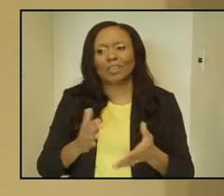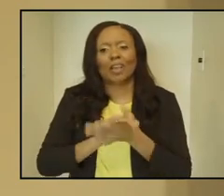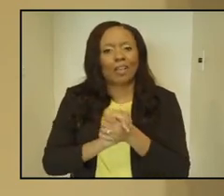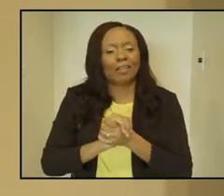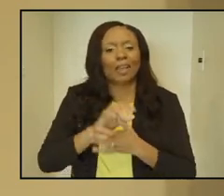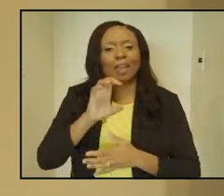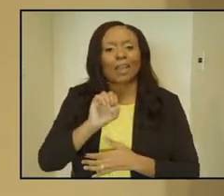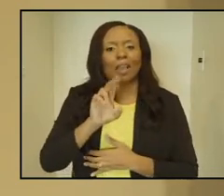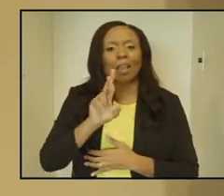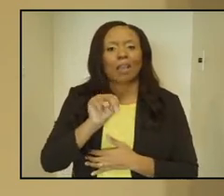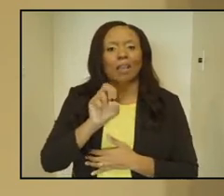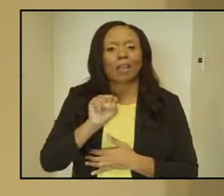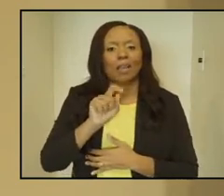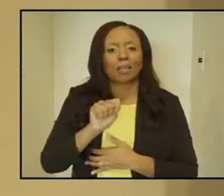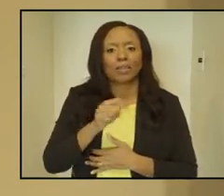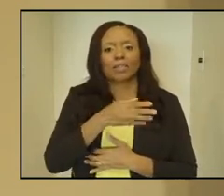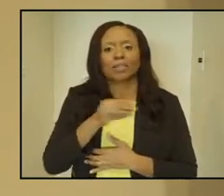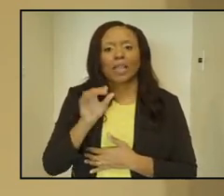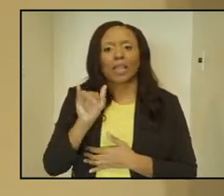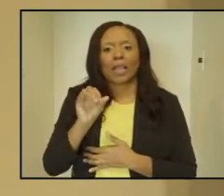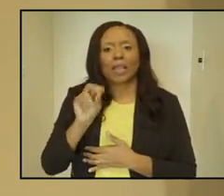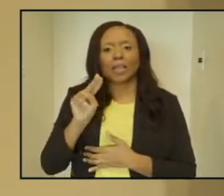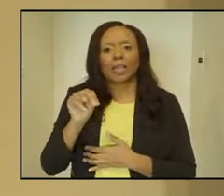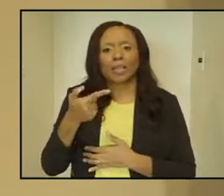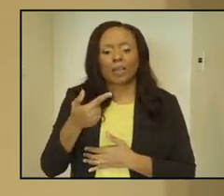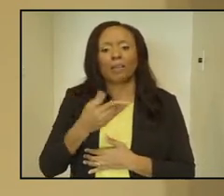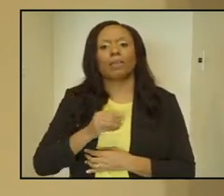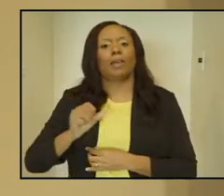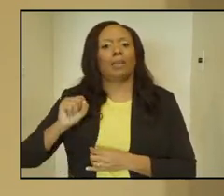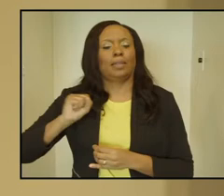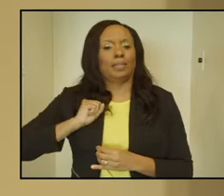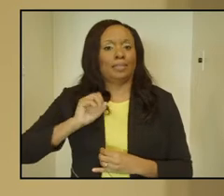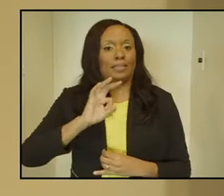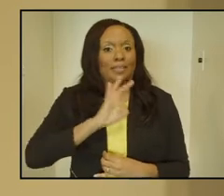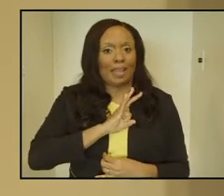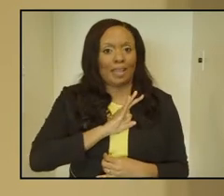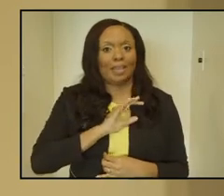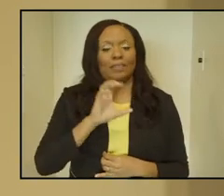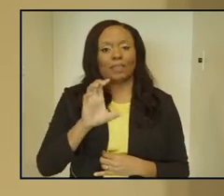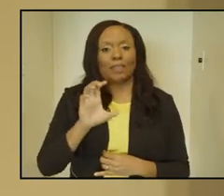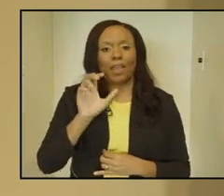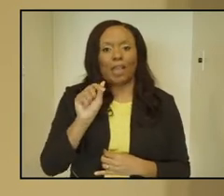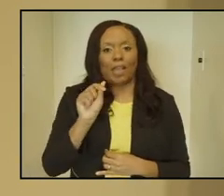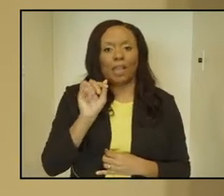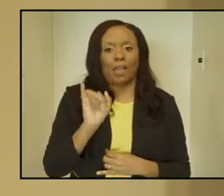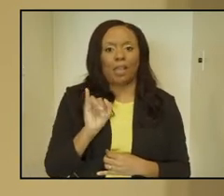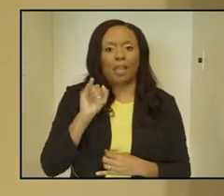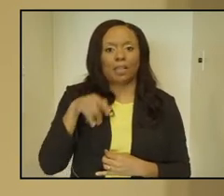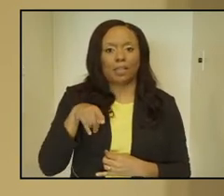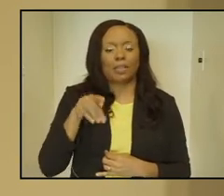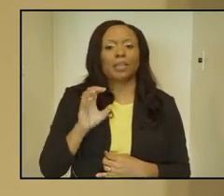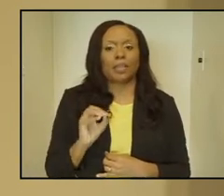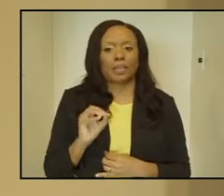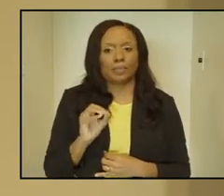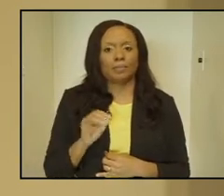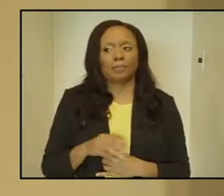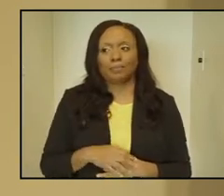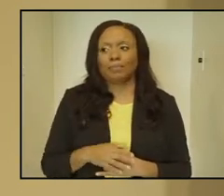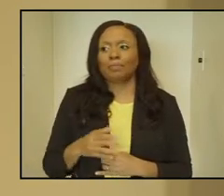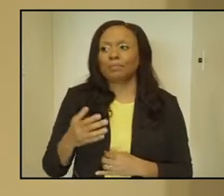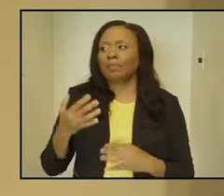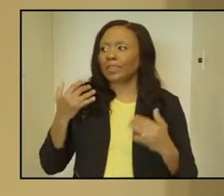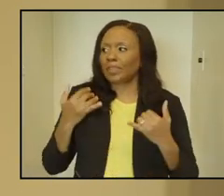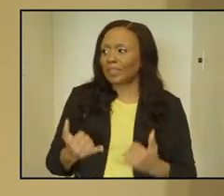Young, and in particular to the staff of the Corporate Affairs Department, in whom we have